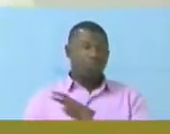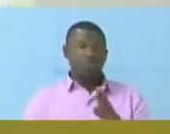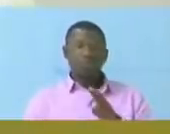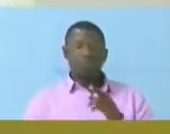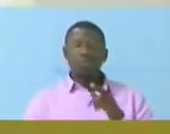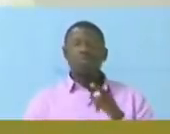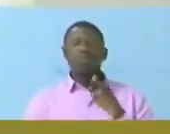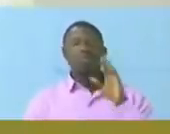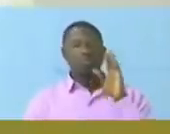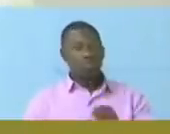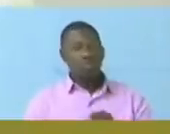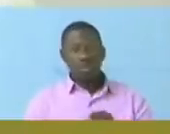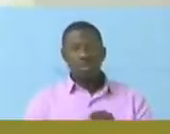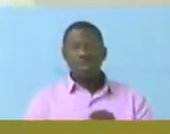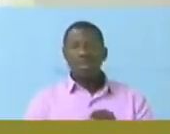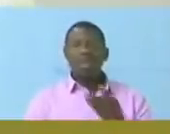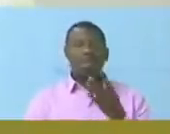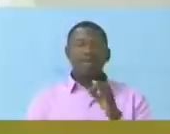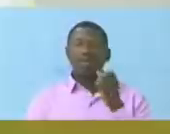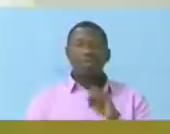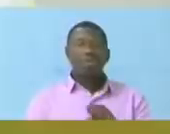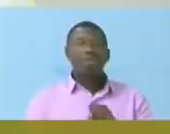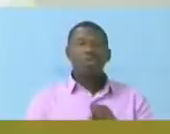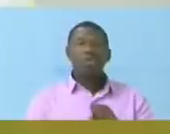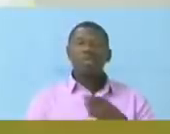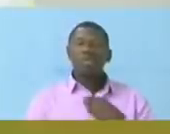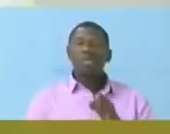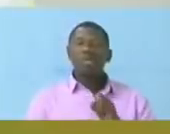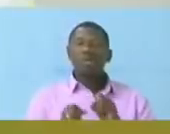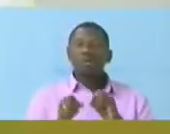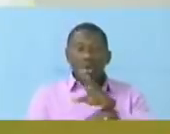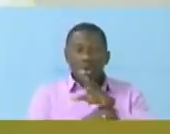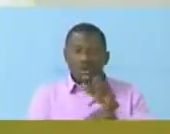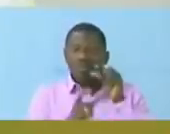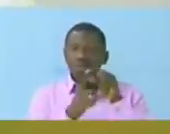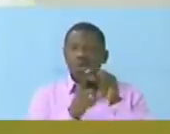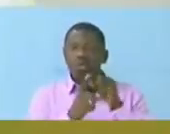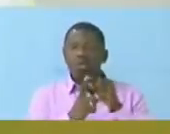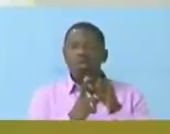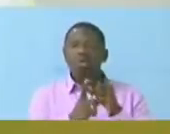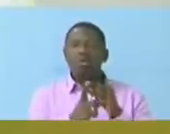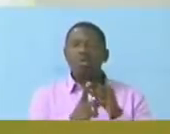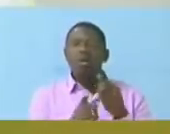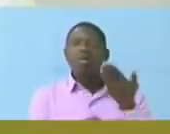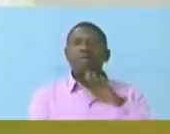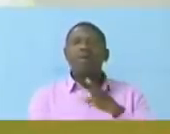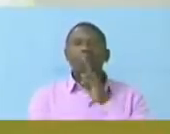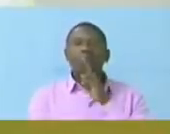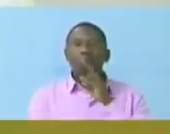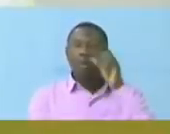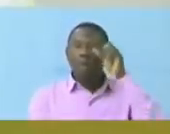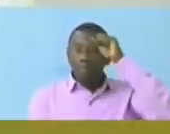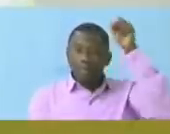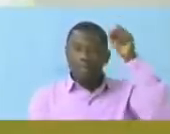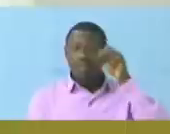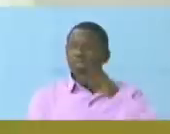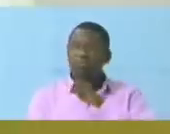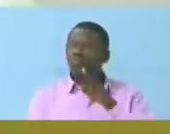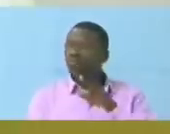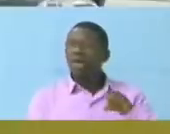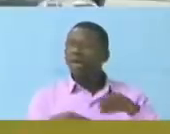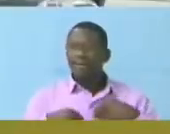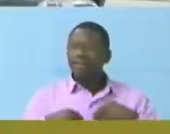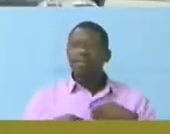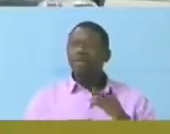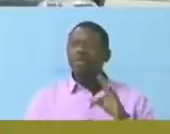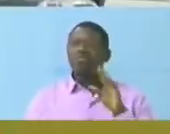it even though the orders came from the president. Hanni ngatra o kan nyin boda president wala karola. Do you agree with that? Santa wala